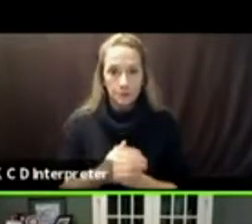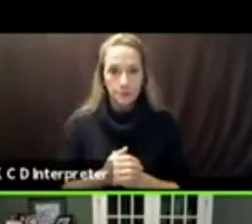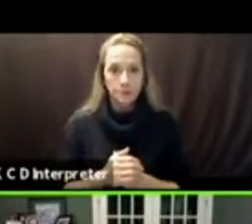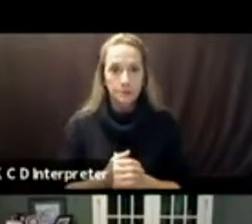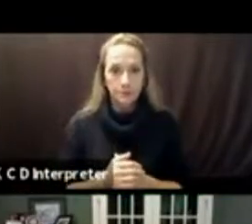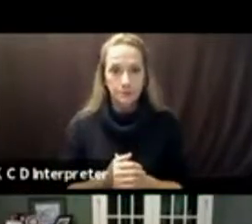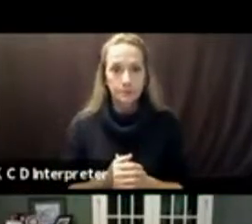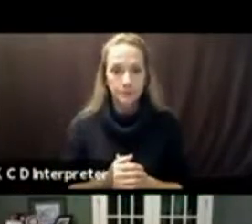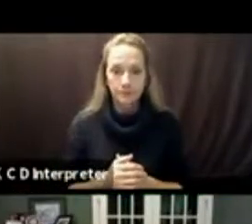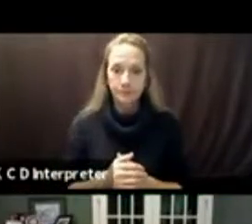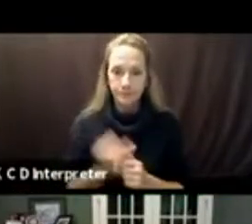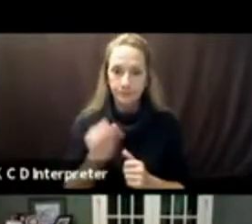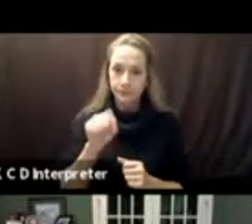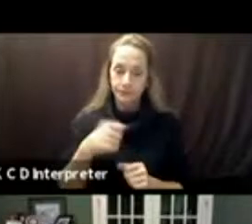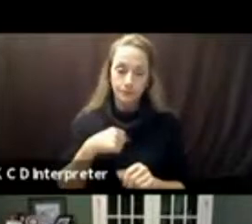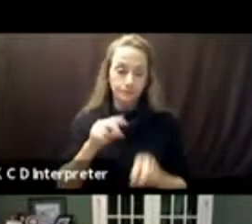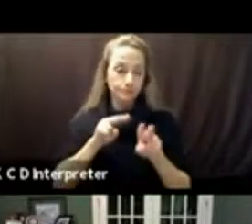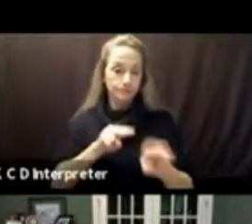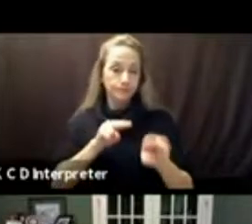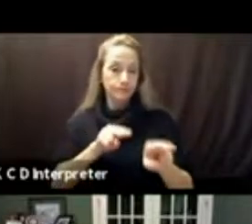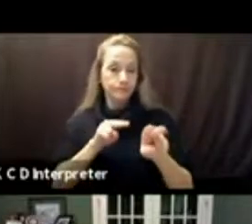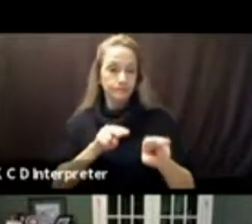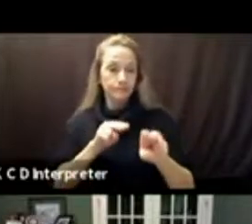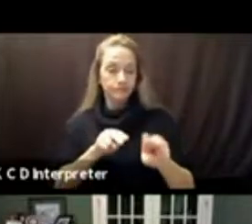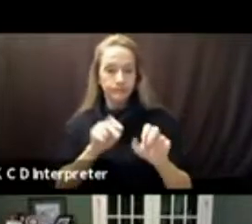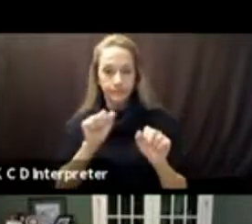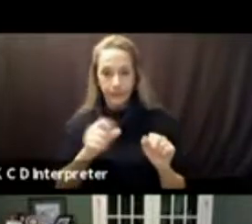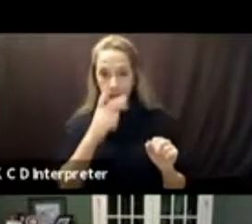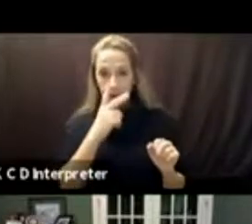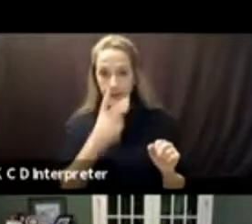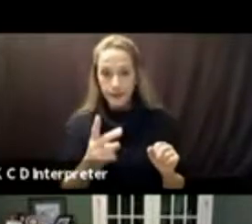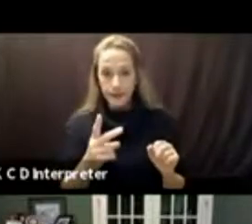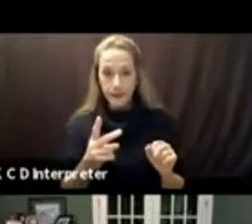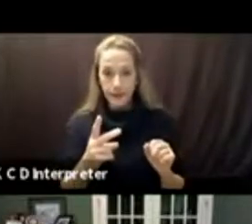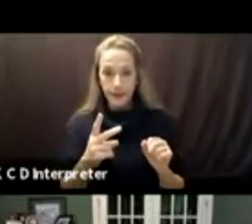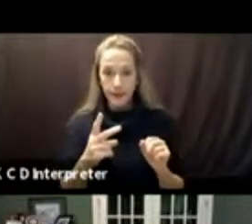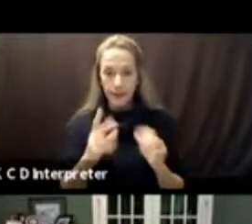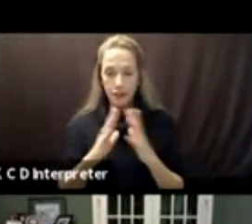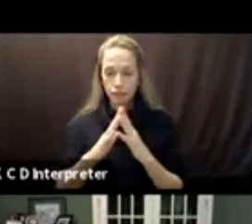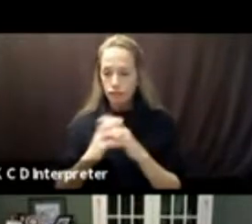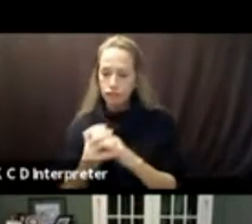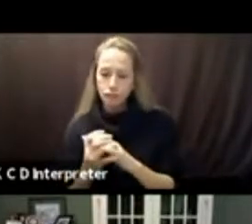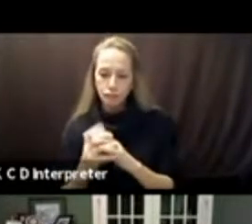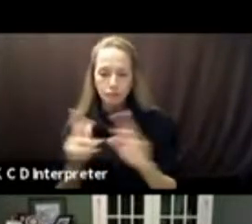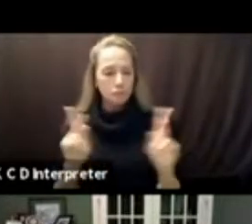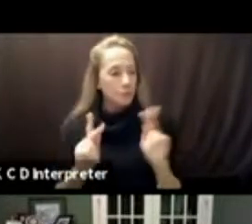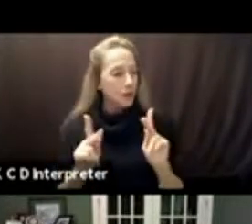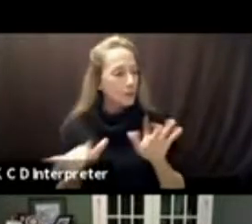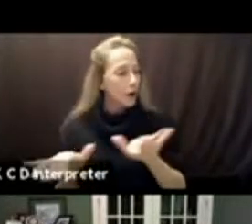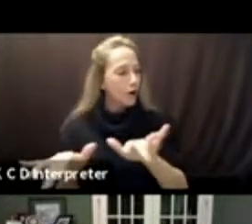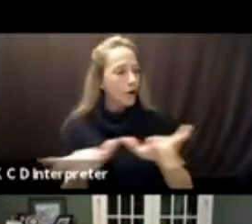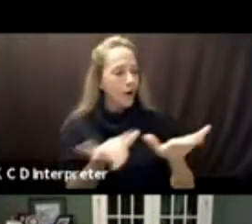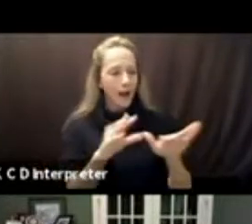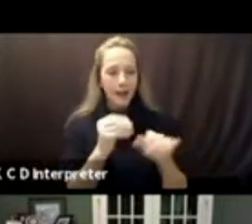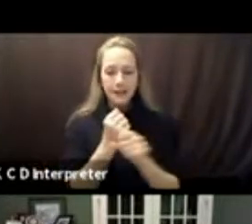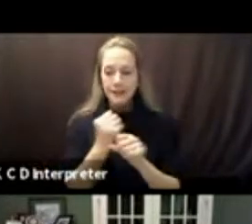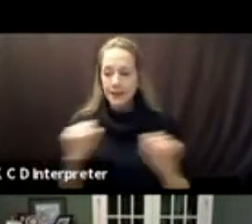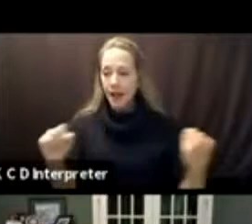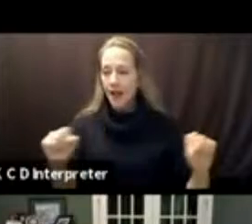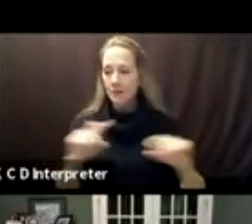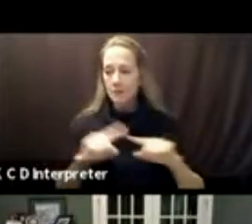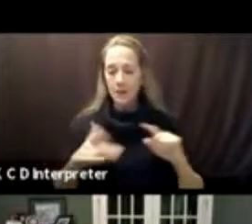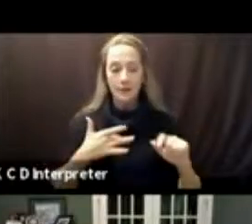I think we all look forward to the day when we can see those crowded areas and everybody's safe, but it's still a while till we reach that